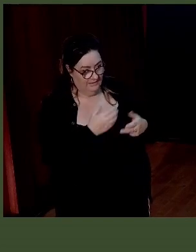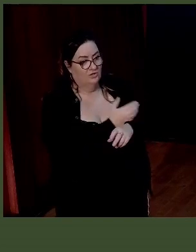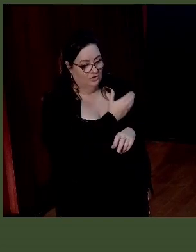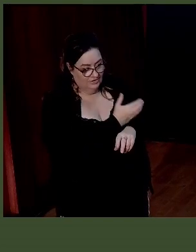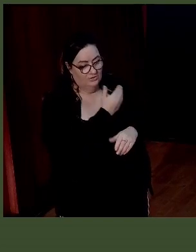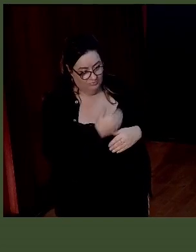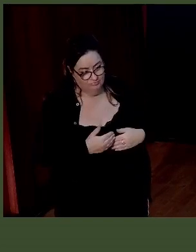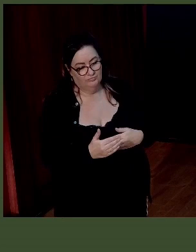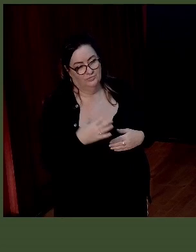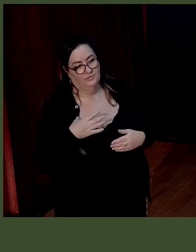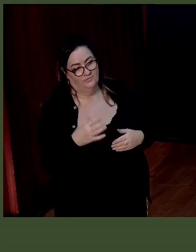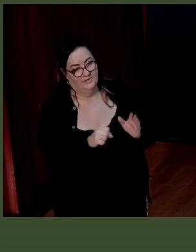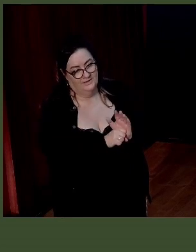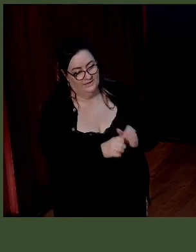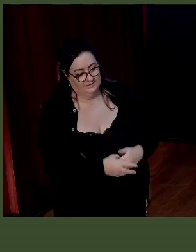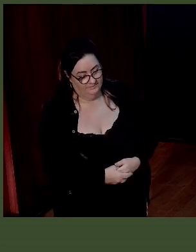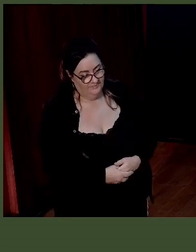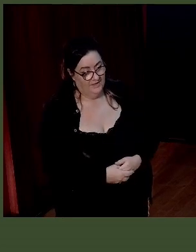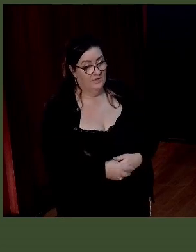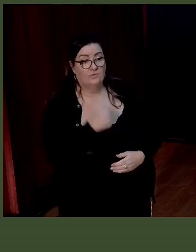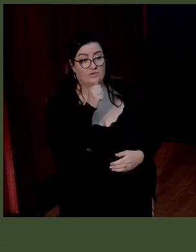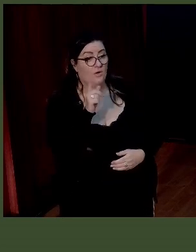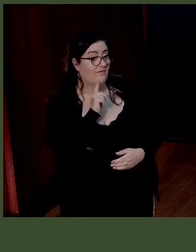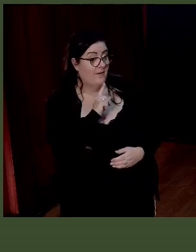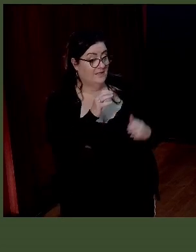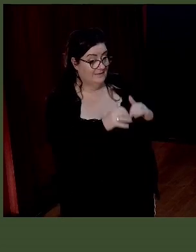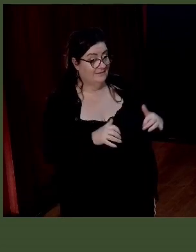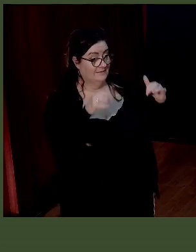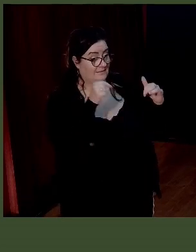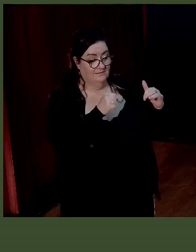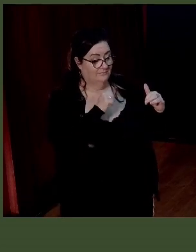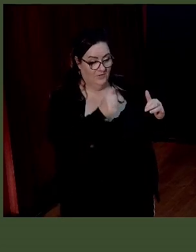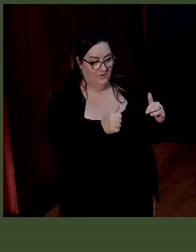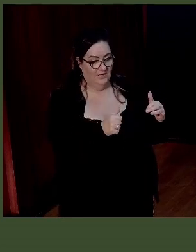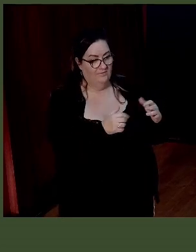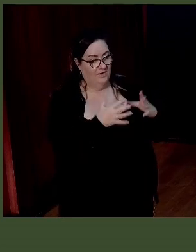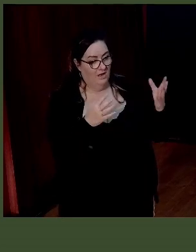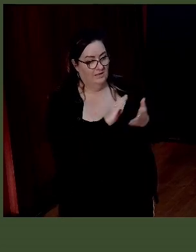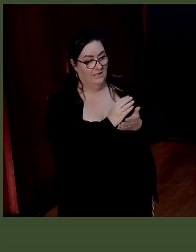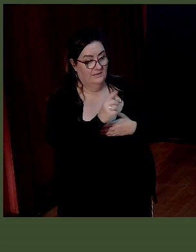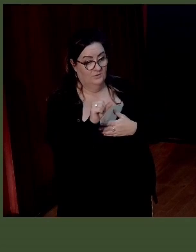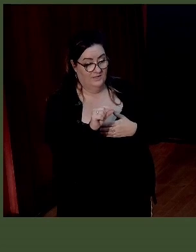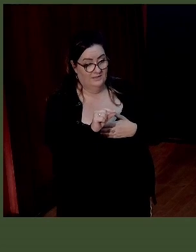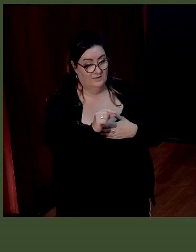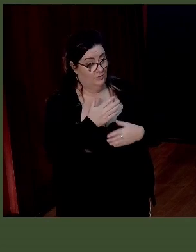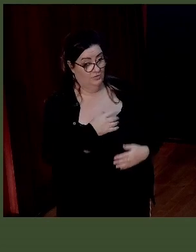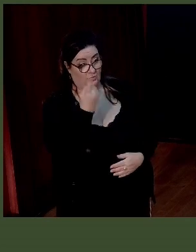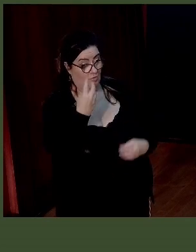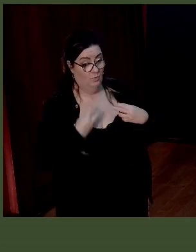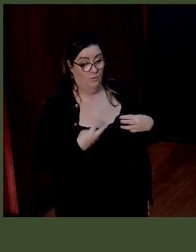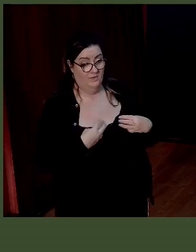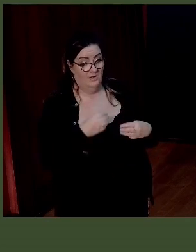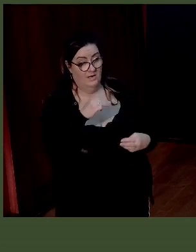state. While there were no feminists in the Dáil, and indeed, for large chunks of the 1920s, there was only one